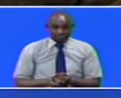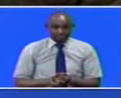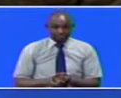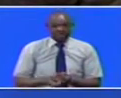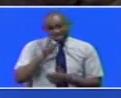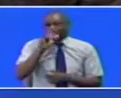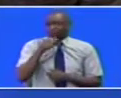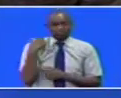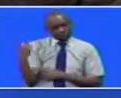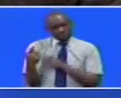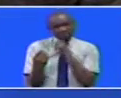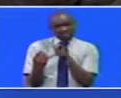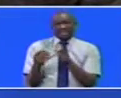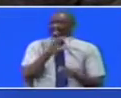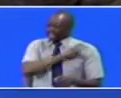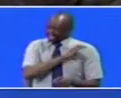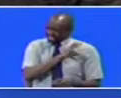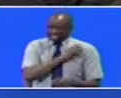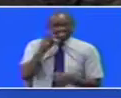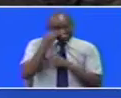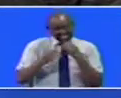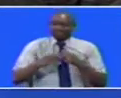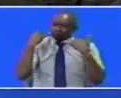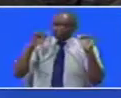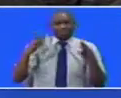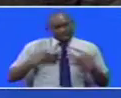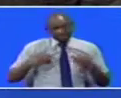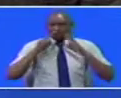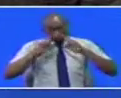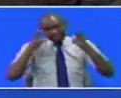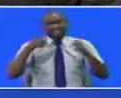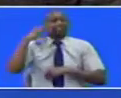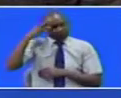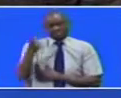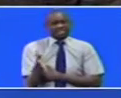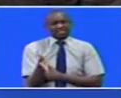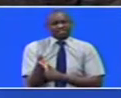life for the kids. Canada, it's the country of freedom, of peace, of the future.